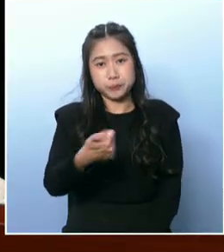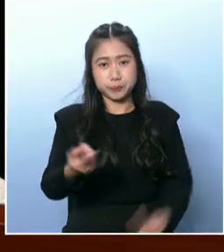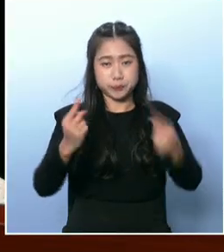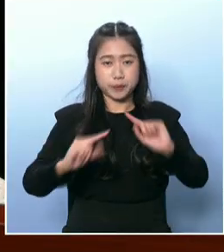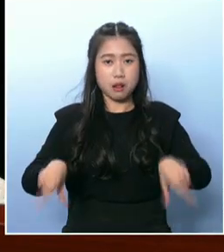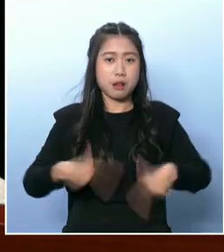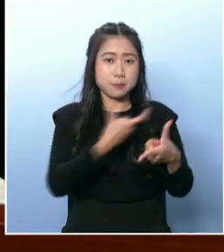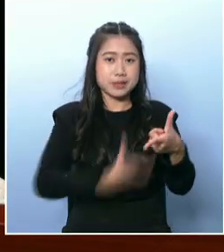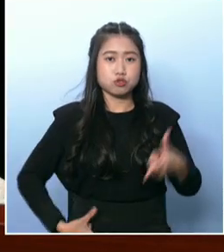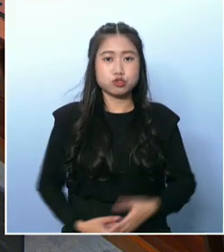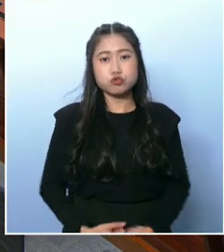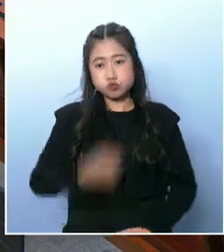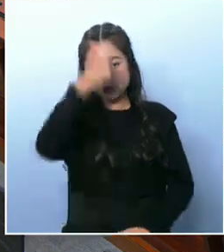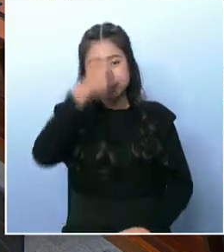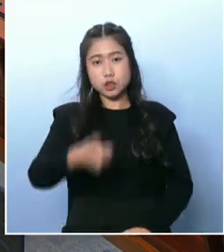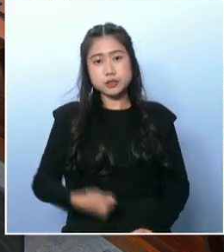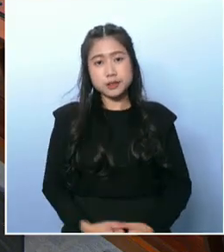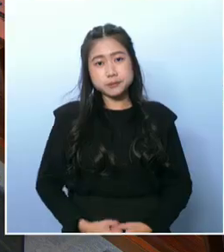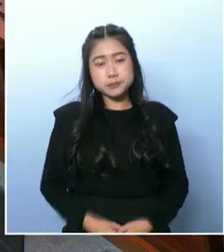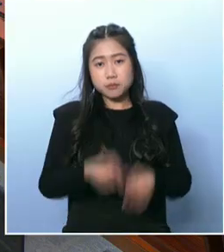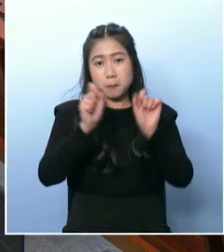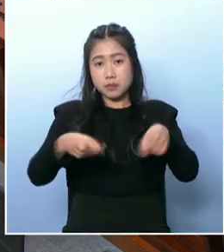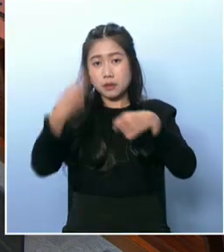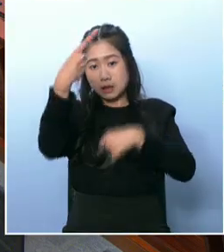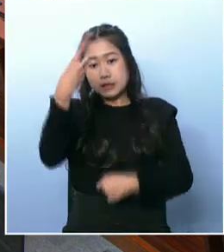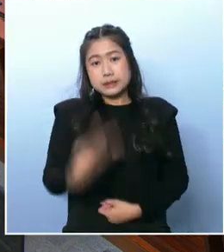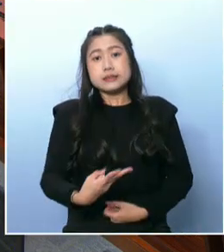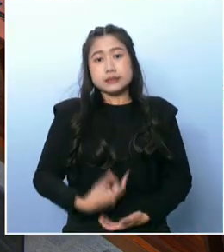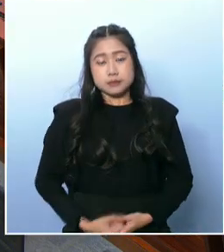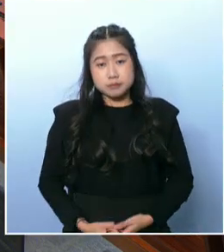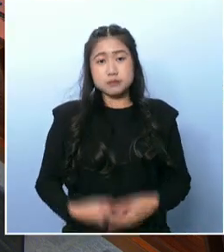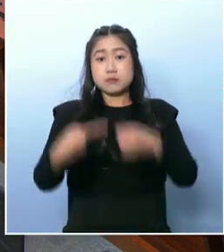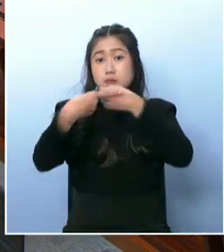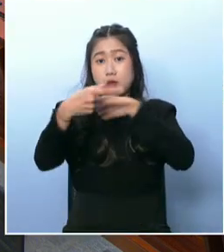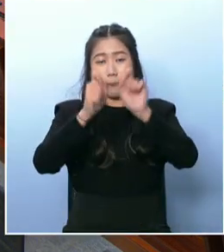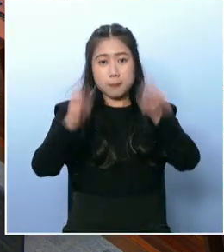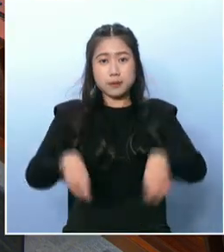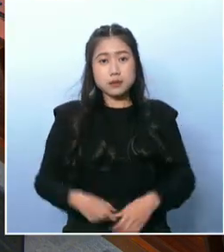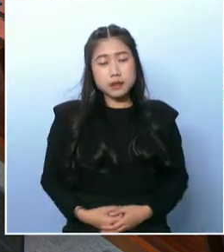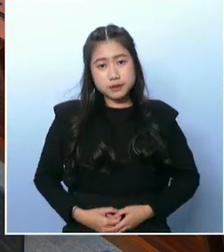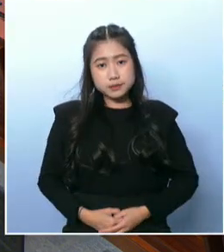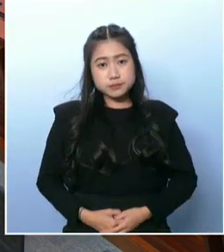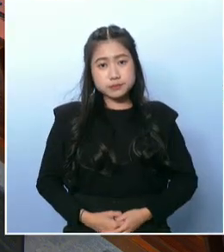reduce abuse cases. Next, Mr. Andrew Lam. 2 questions.